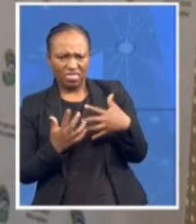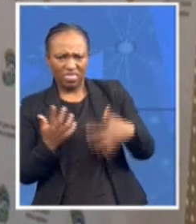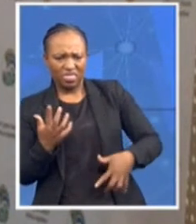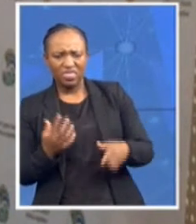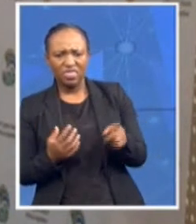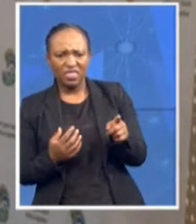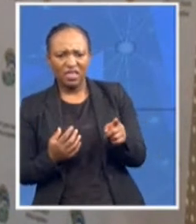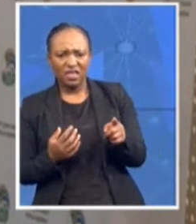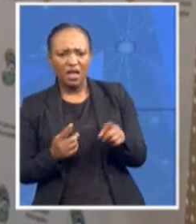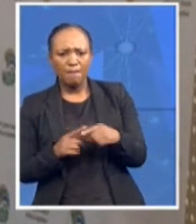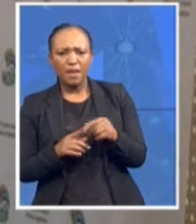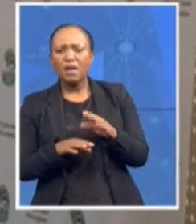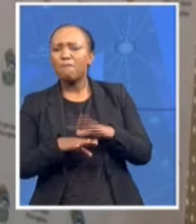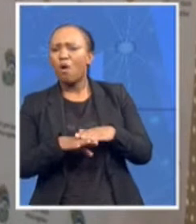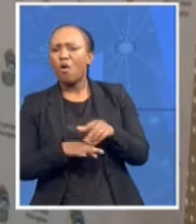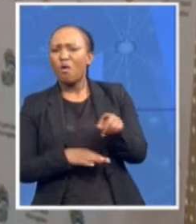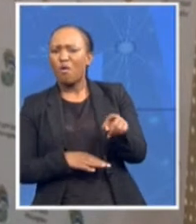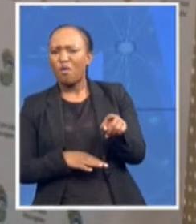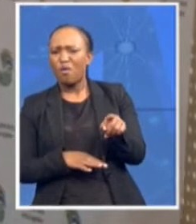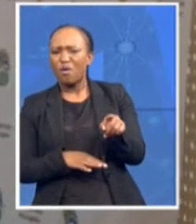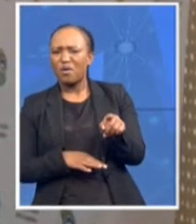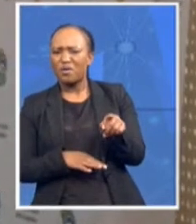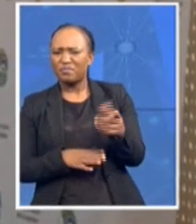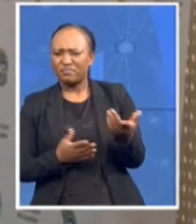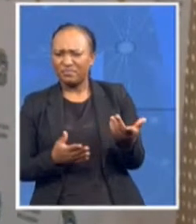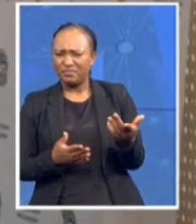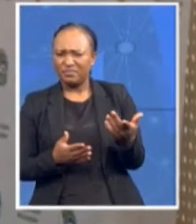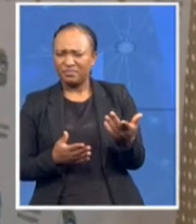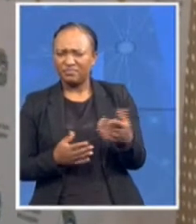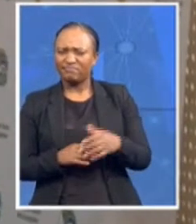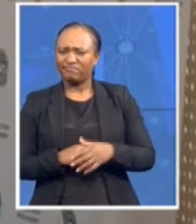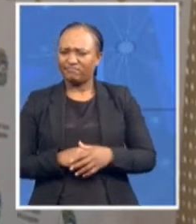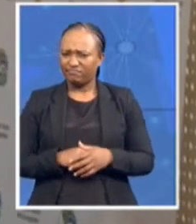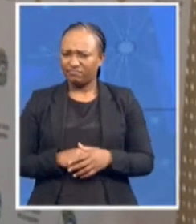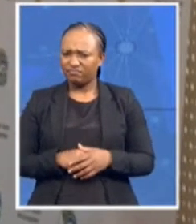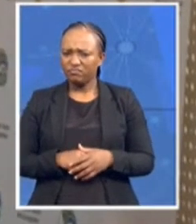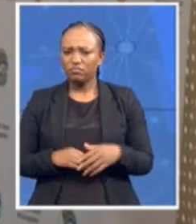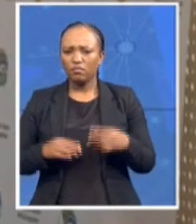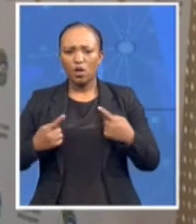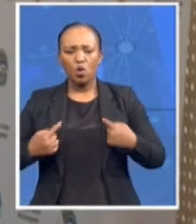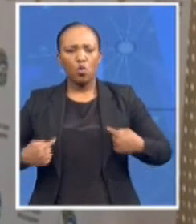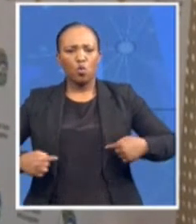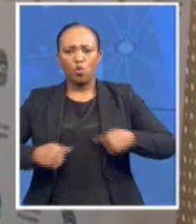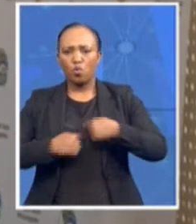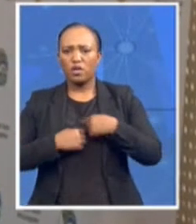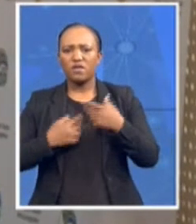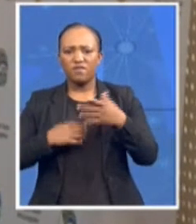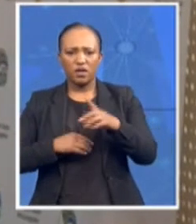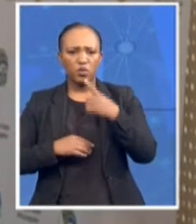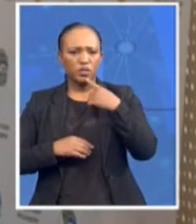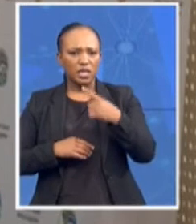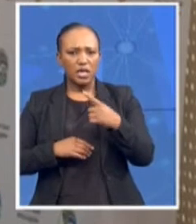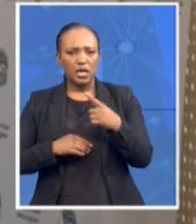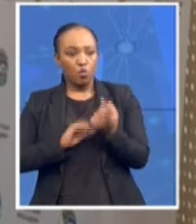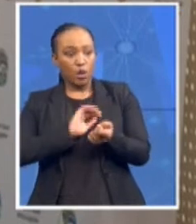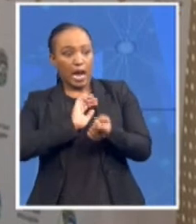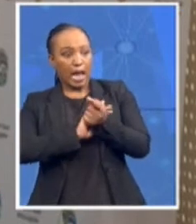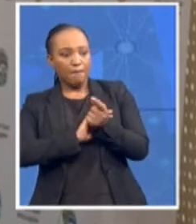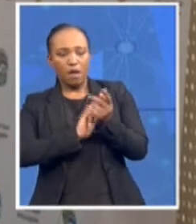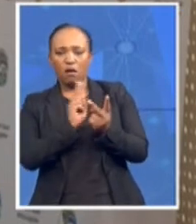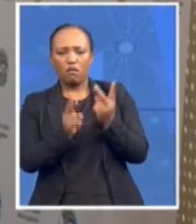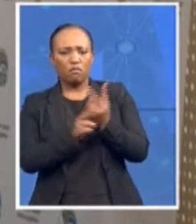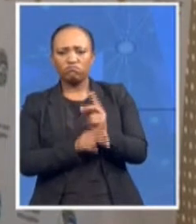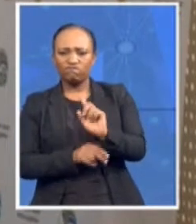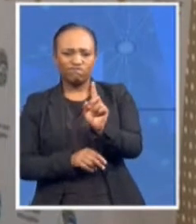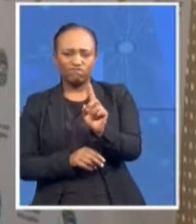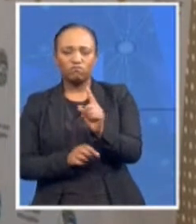applied for. So we said we are not going to let that happen, and we're going to make sure that applicants will receive what they